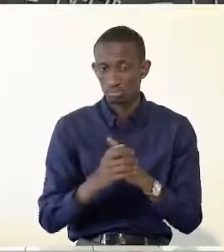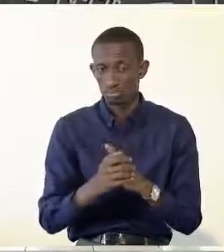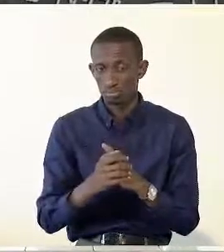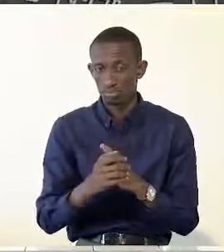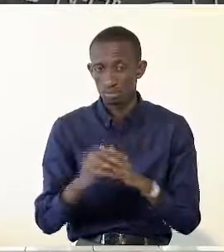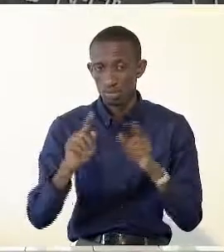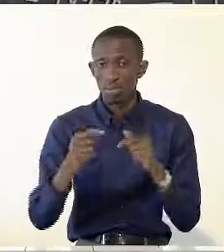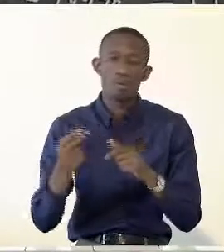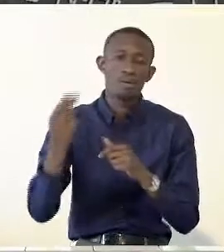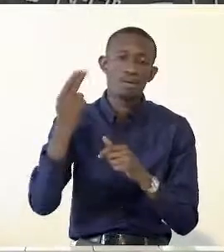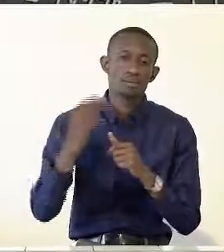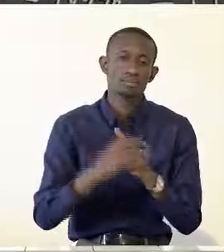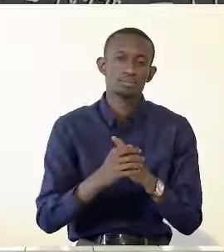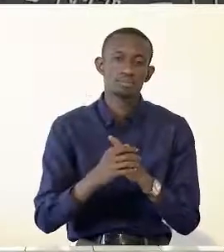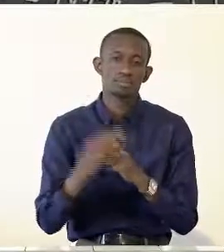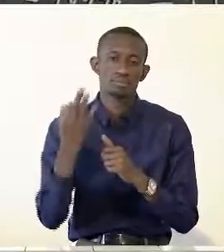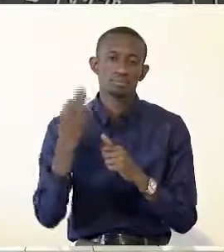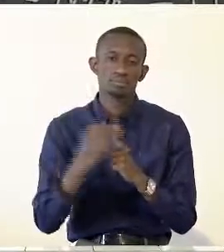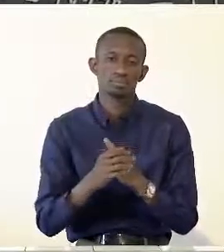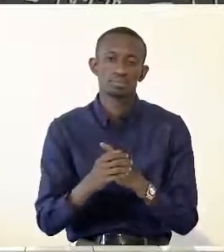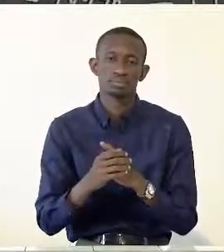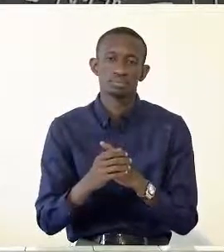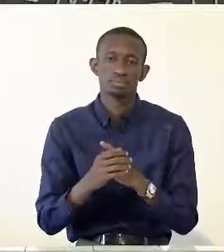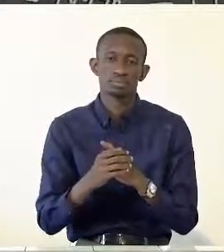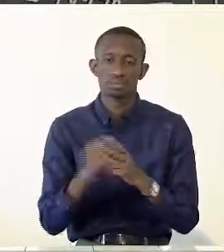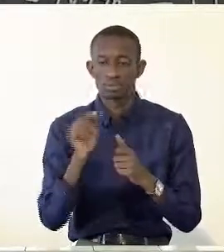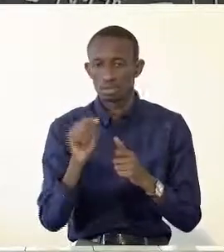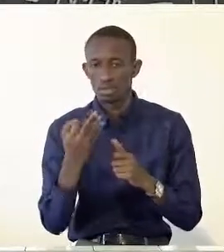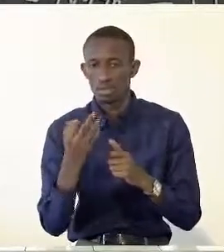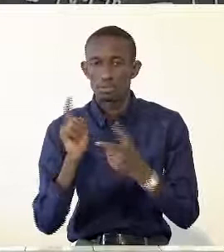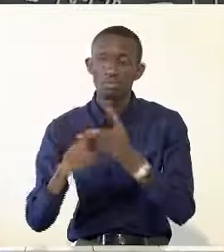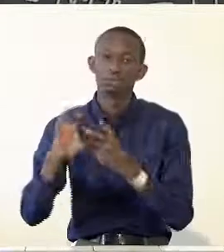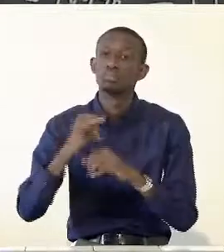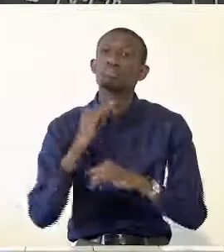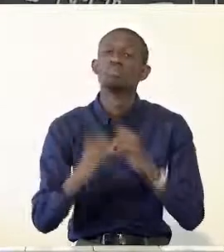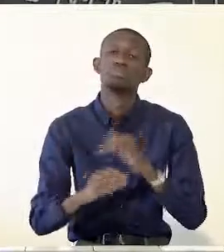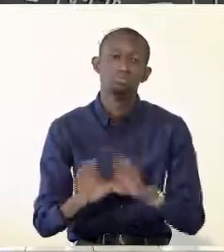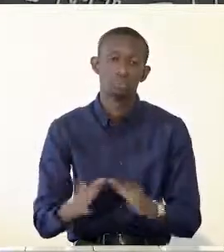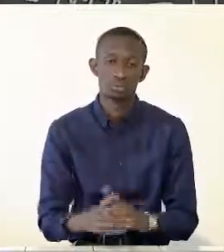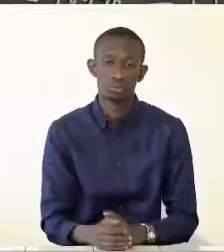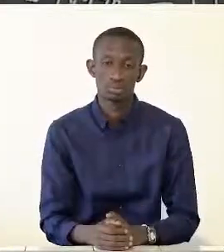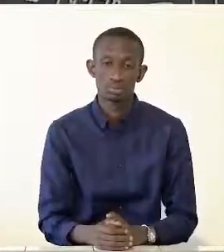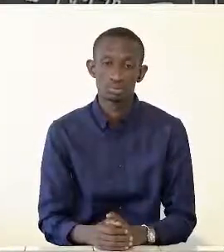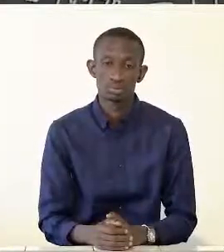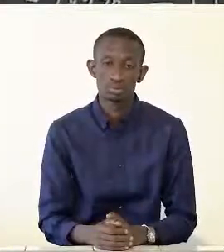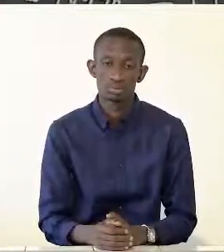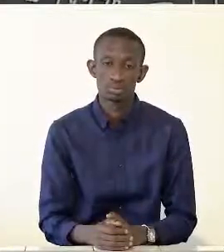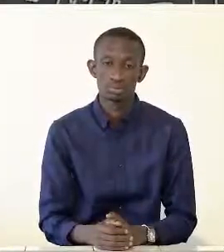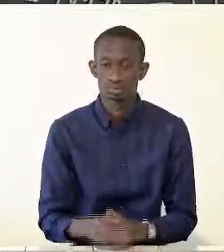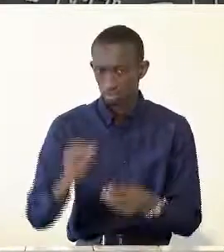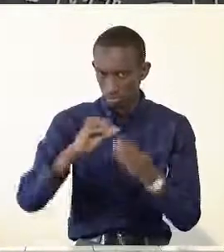3, divided by 3 plus c, and I'm done. Right? And